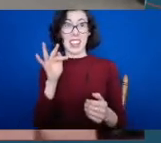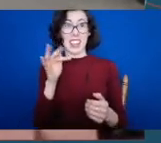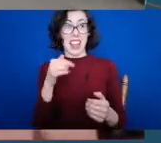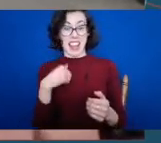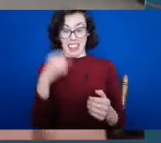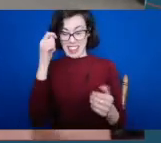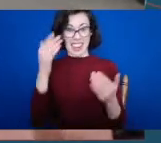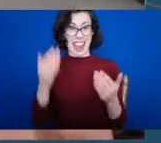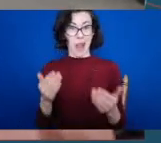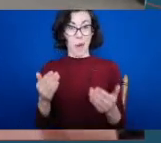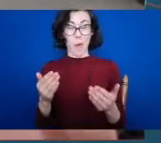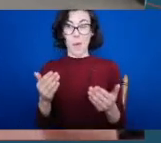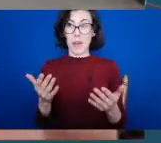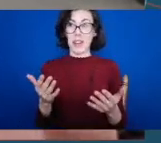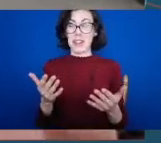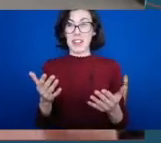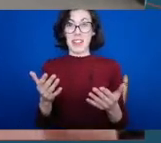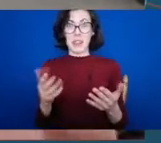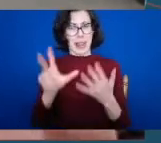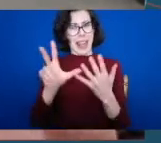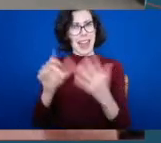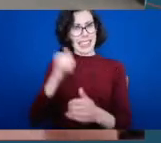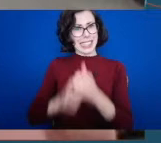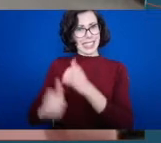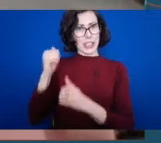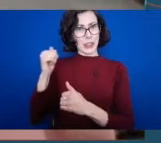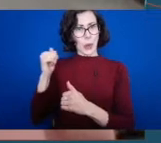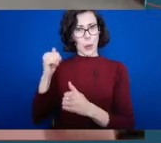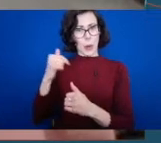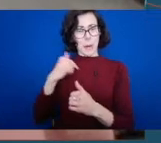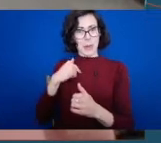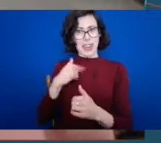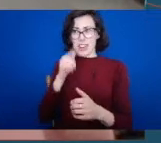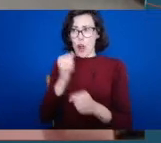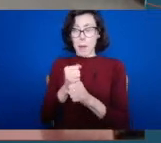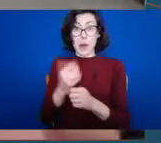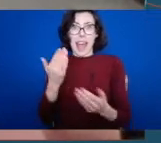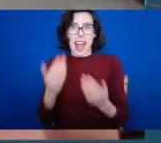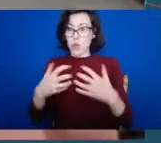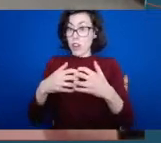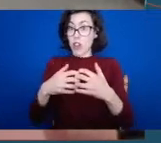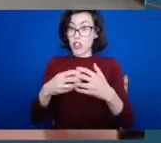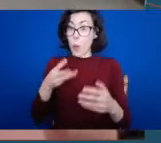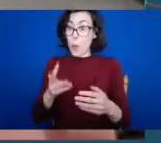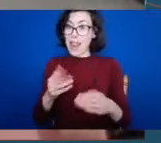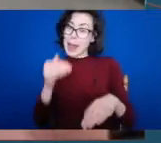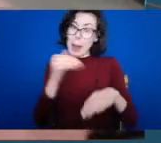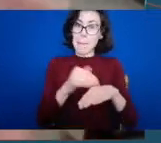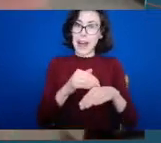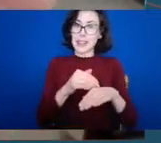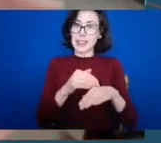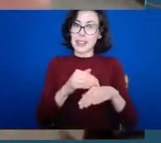in a way, because it was 8 years ago I went on to talk about how technology is going to have a massive impact on connecting people, not just